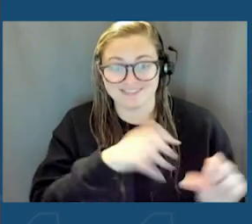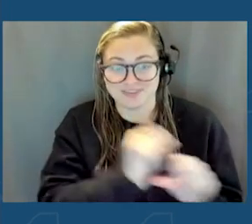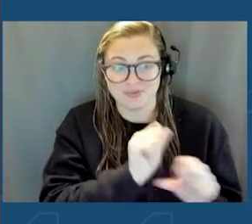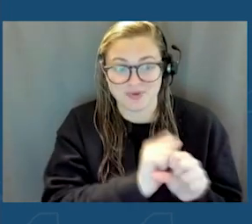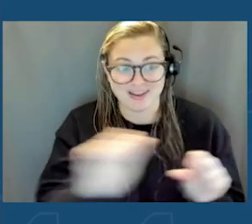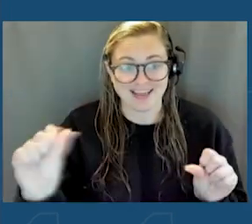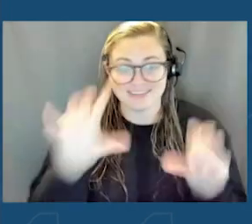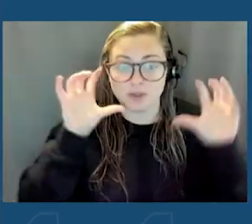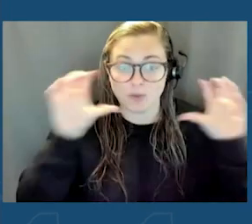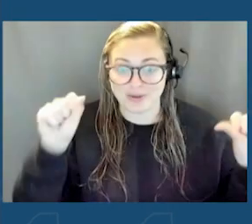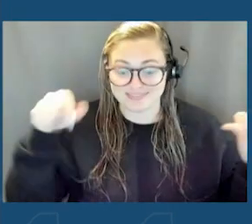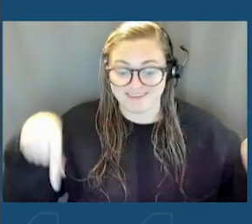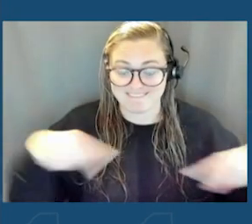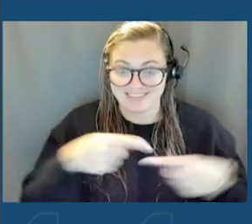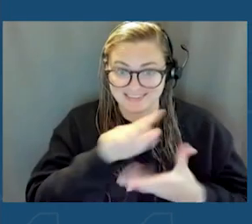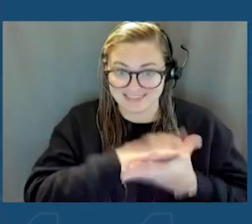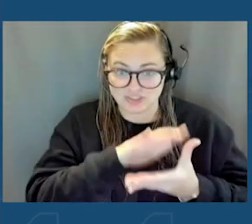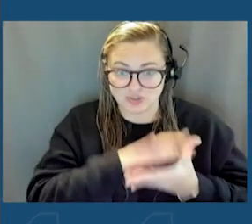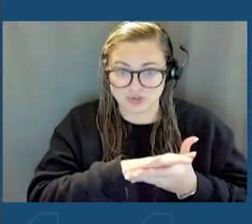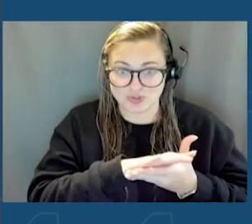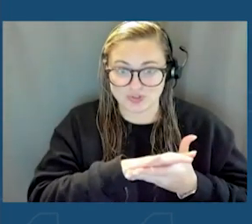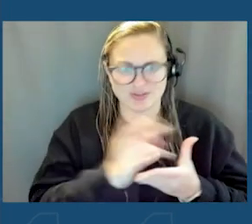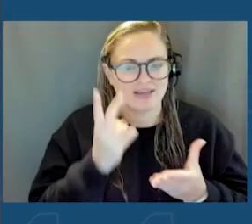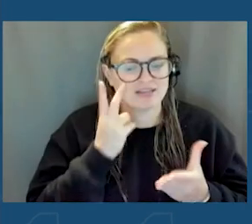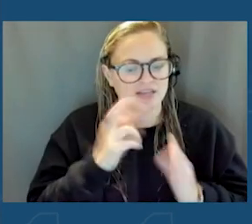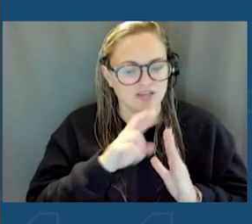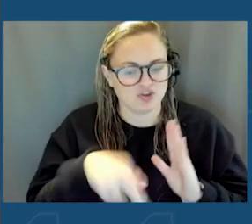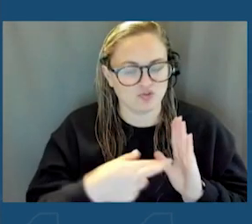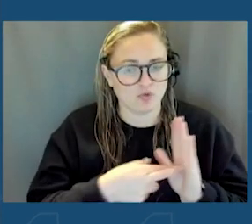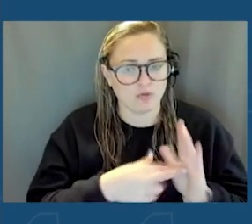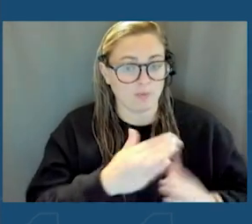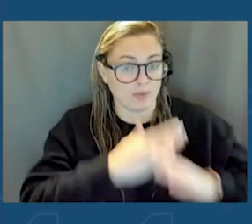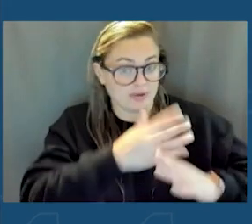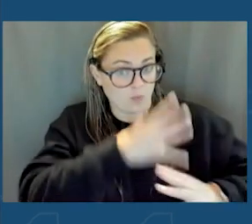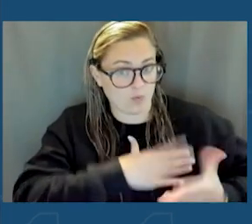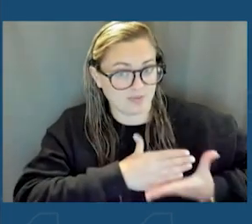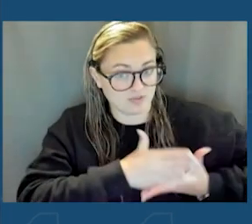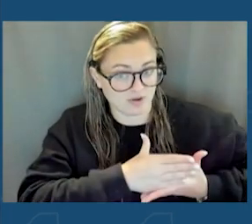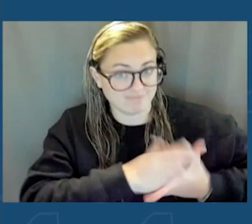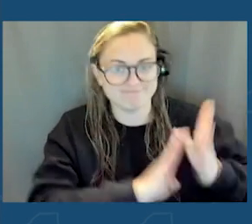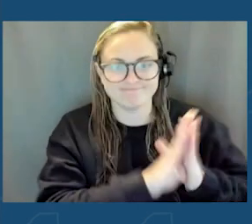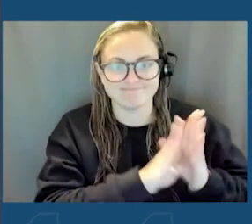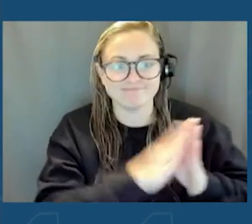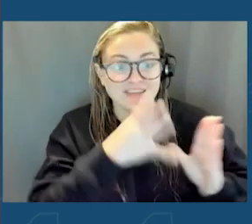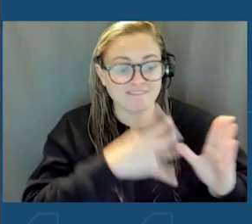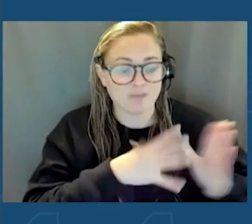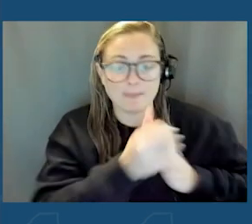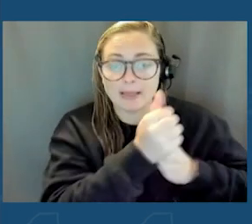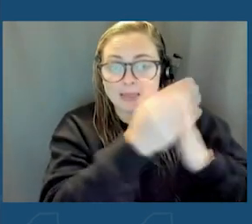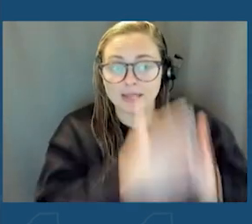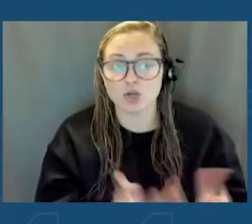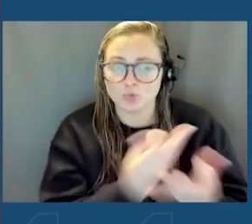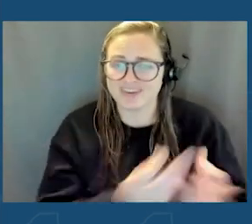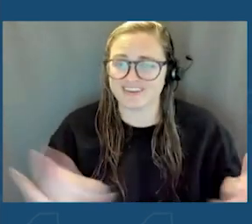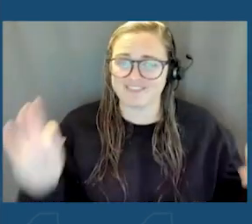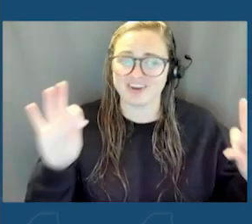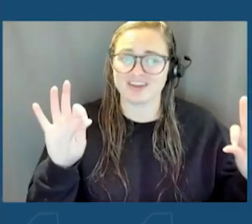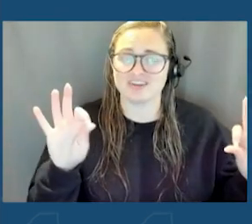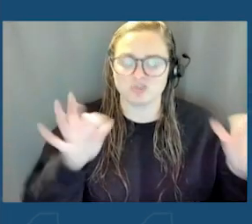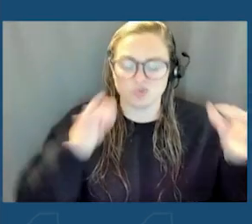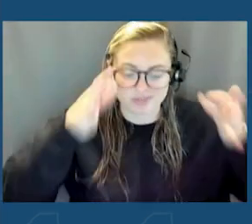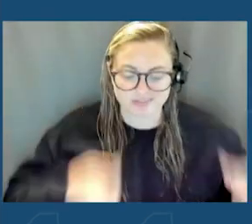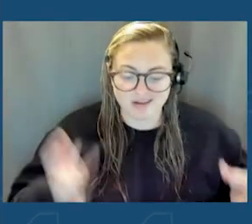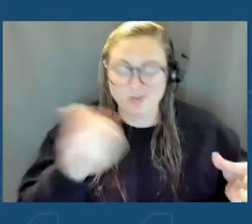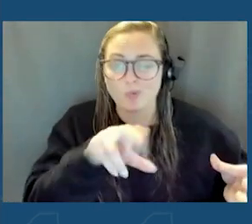of this institution, I see the role of protecting women's rights and developing female leaders with the freedom to chart their own